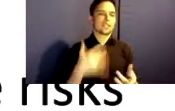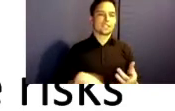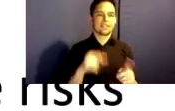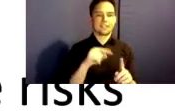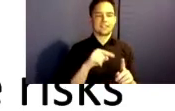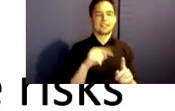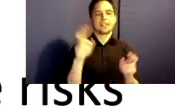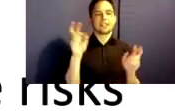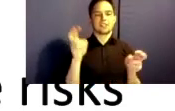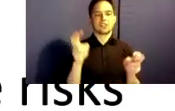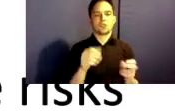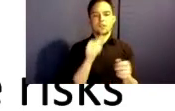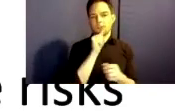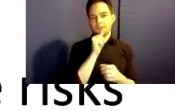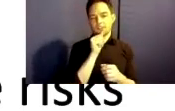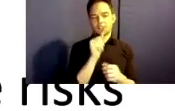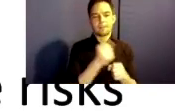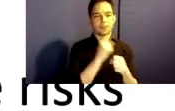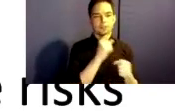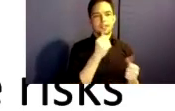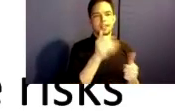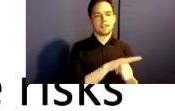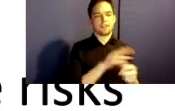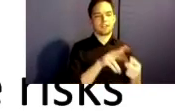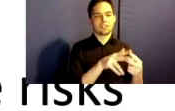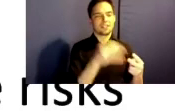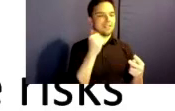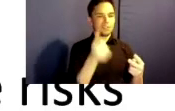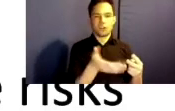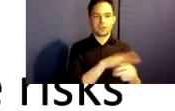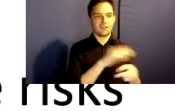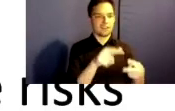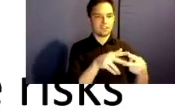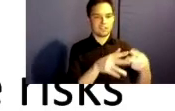of confidentiality may prevent